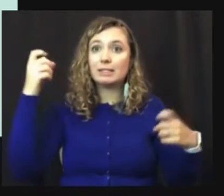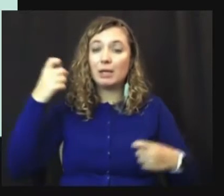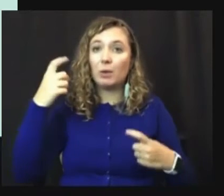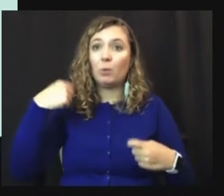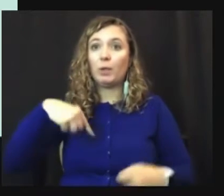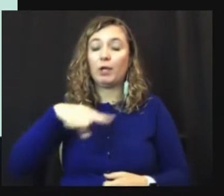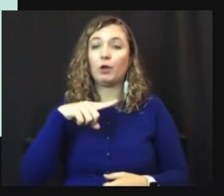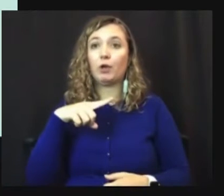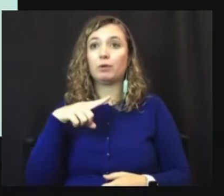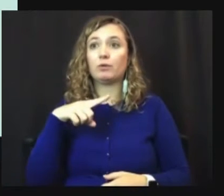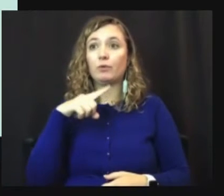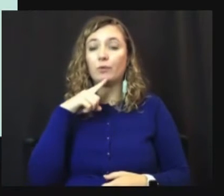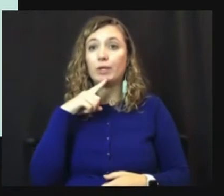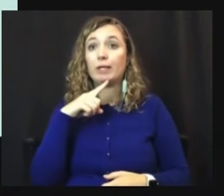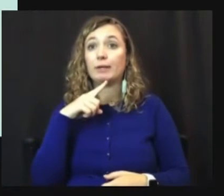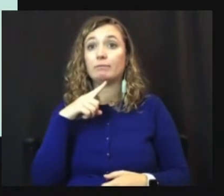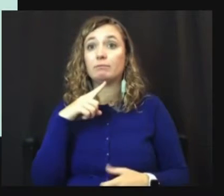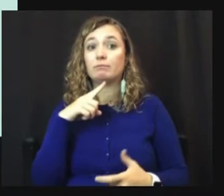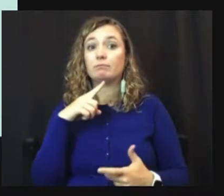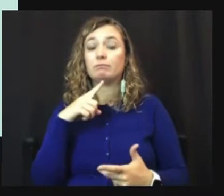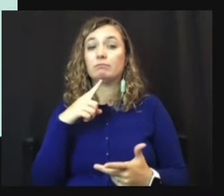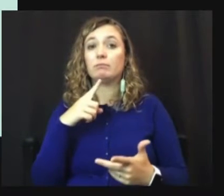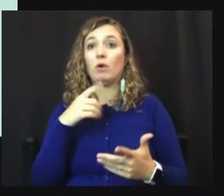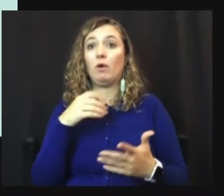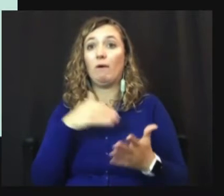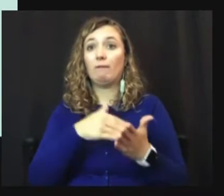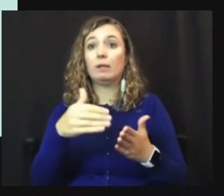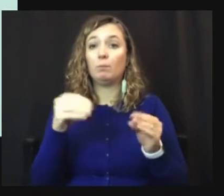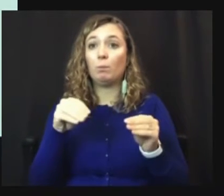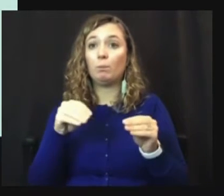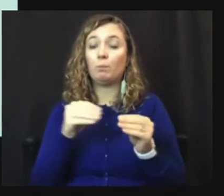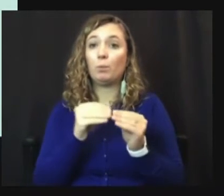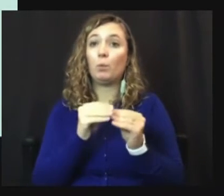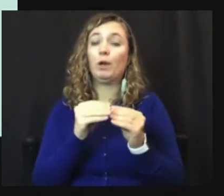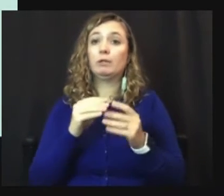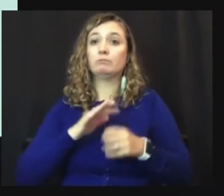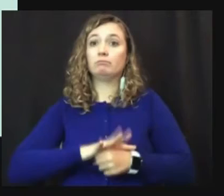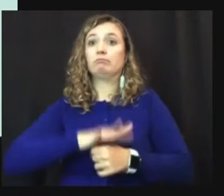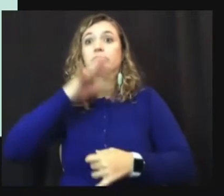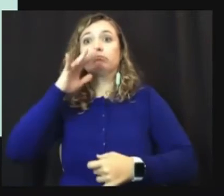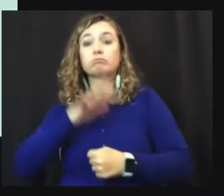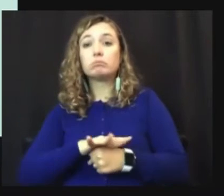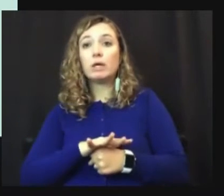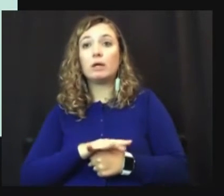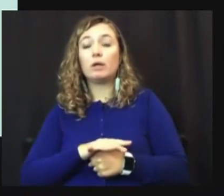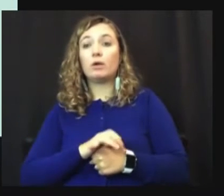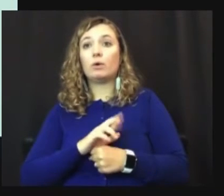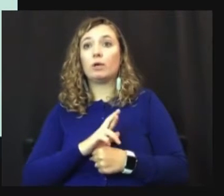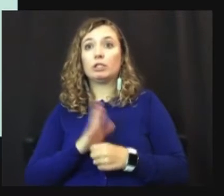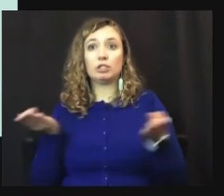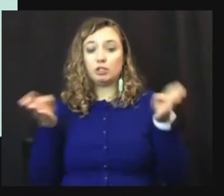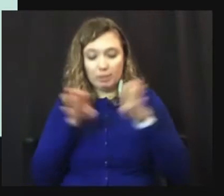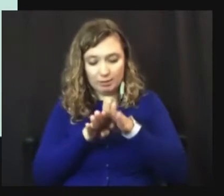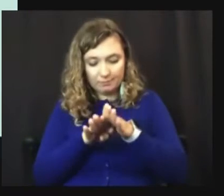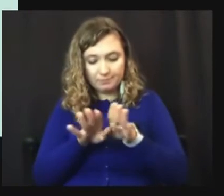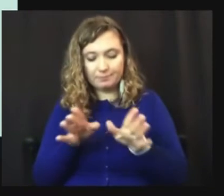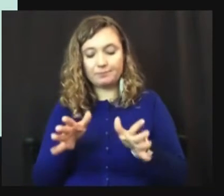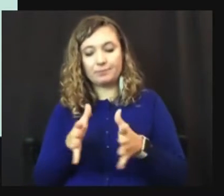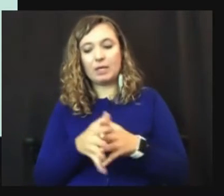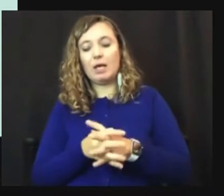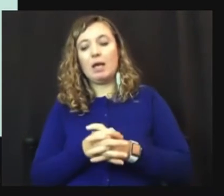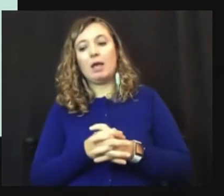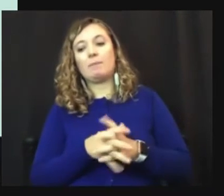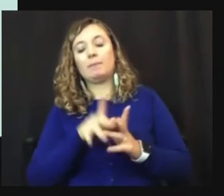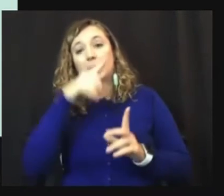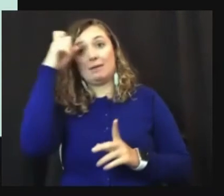meltdowns and shutdowns because we have so much going on inside of our bodies, all of this stress, all of this emotion, all of these